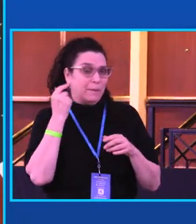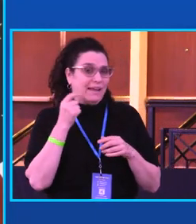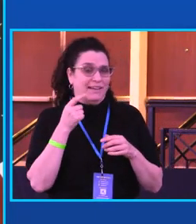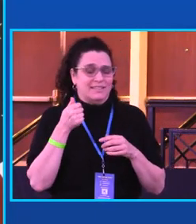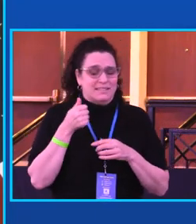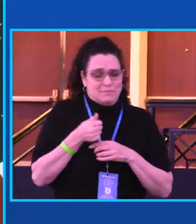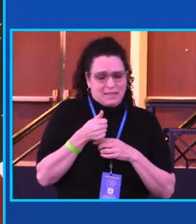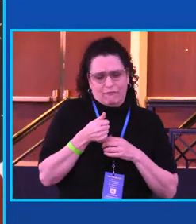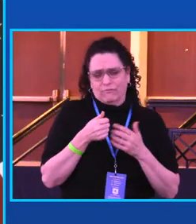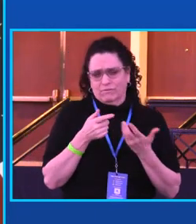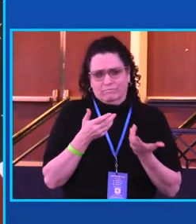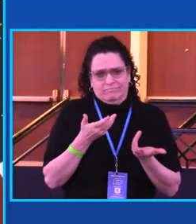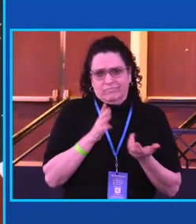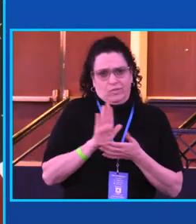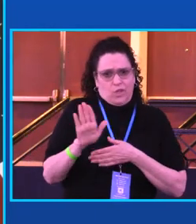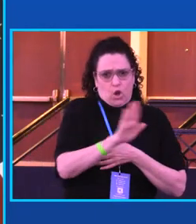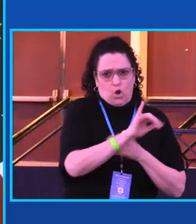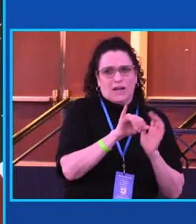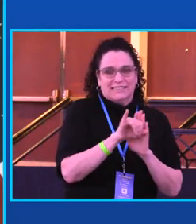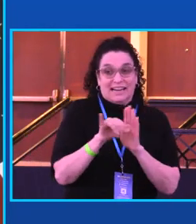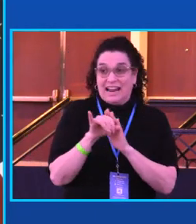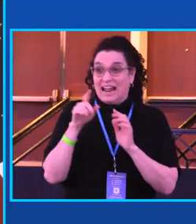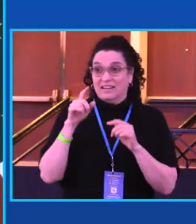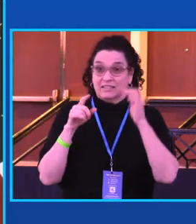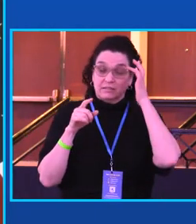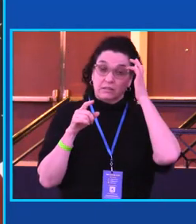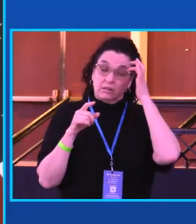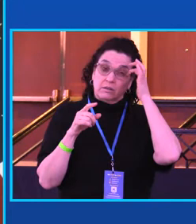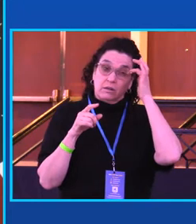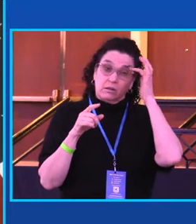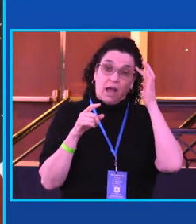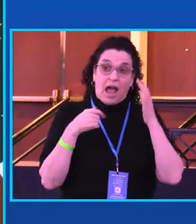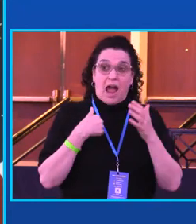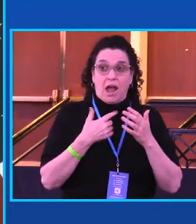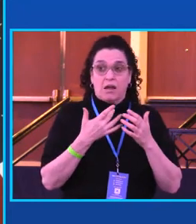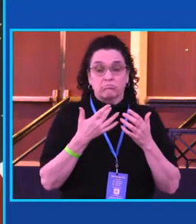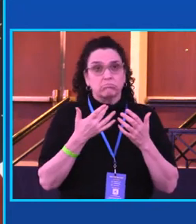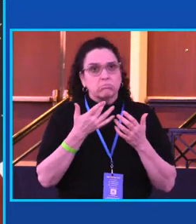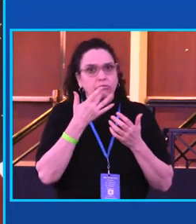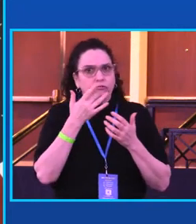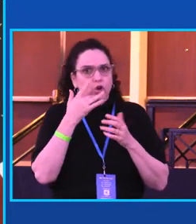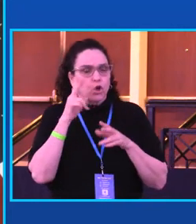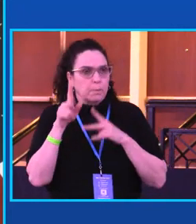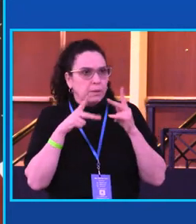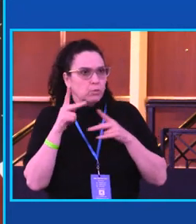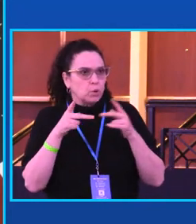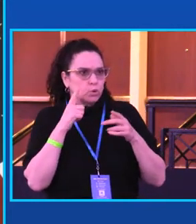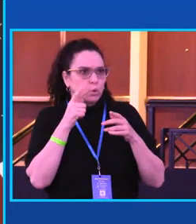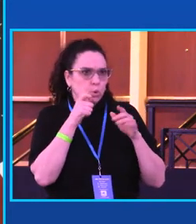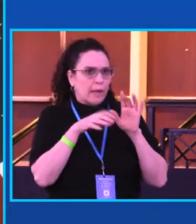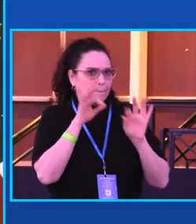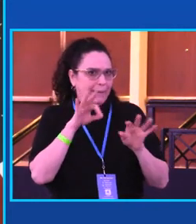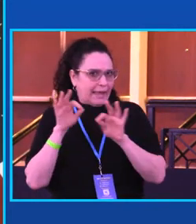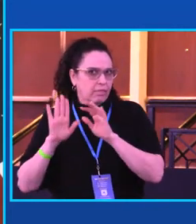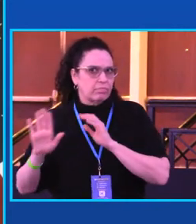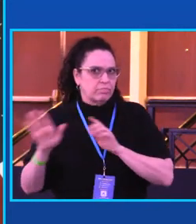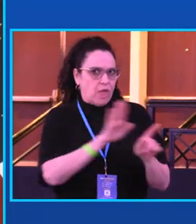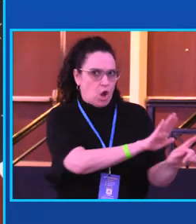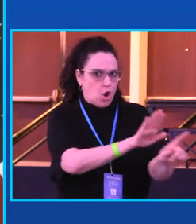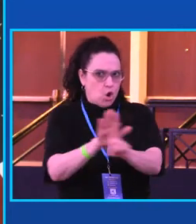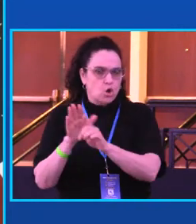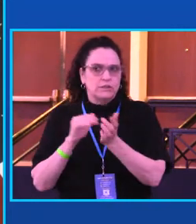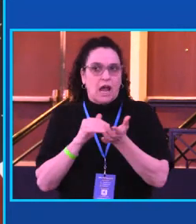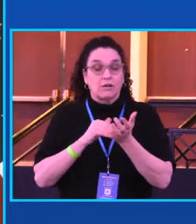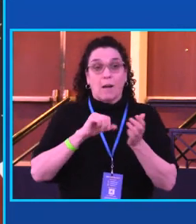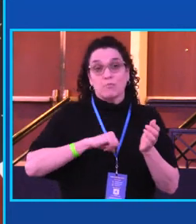better advice, care, and decisions for my wife and daughter than the doctor of their choosing. And as an immigrant, a proud member of the AAPI